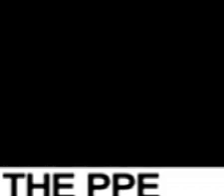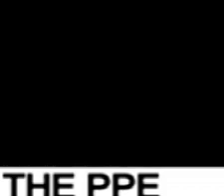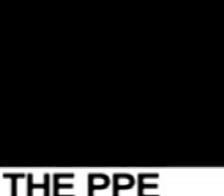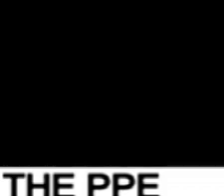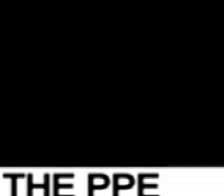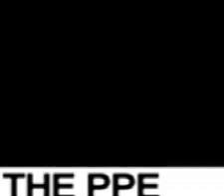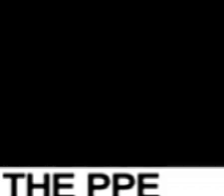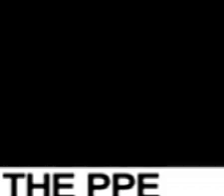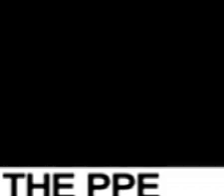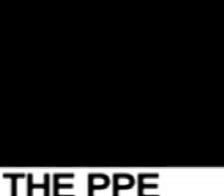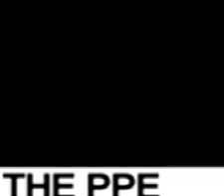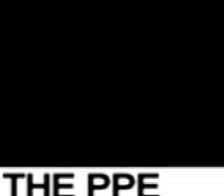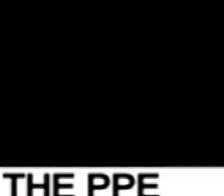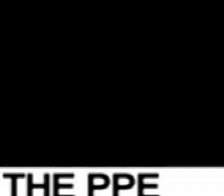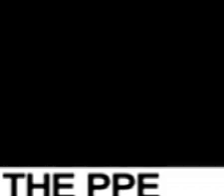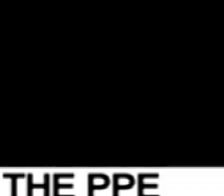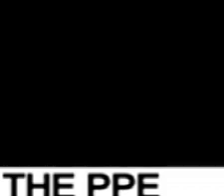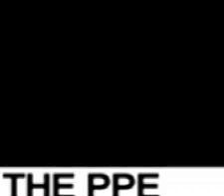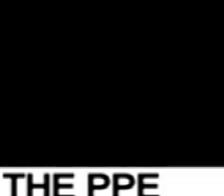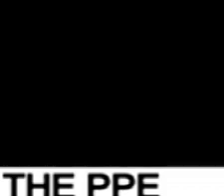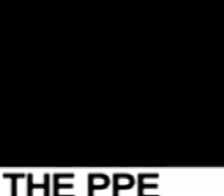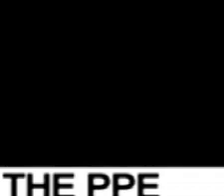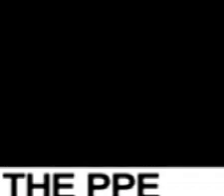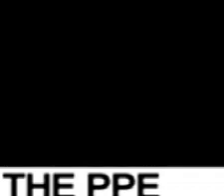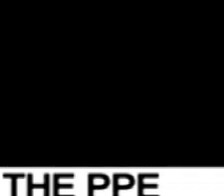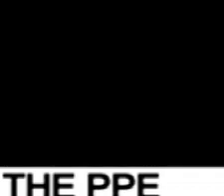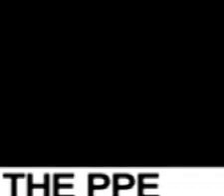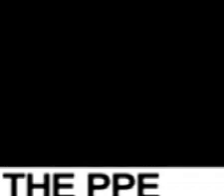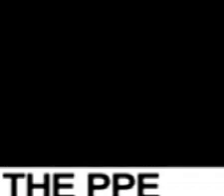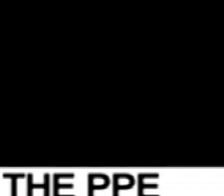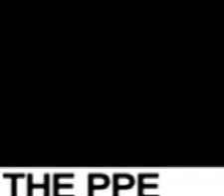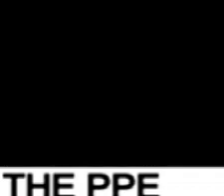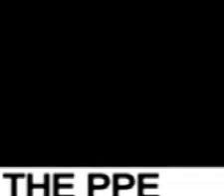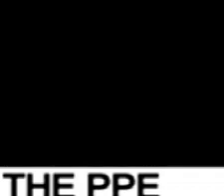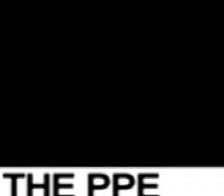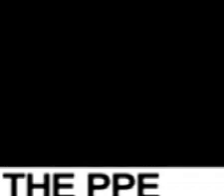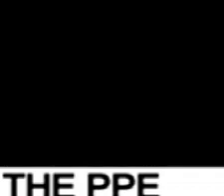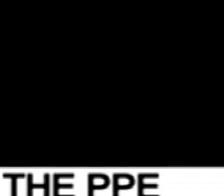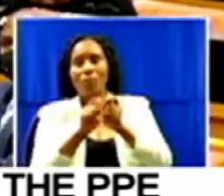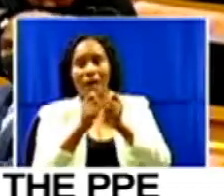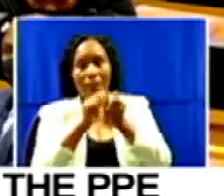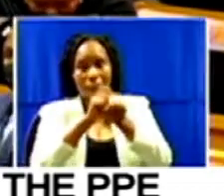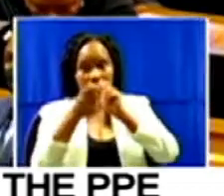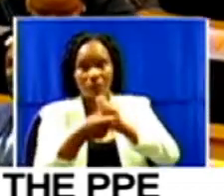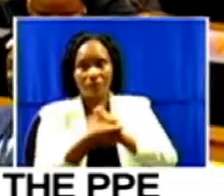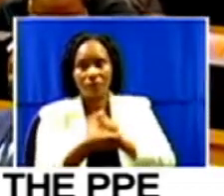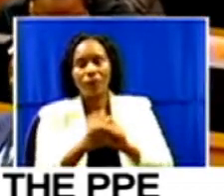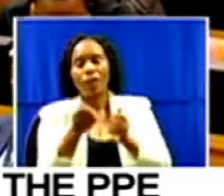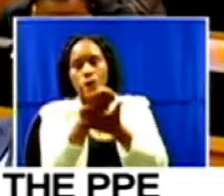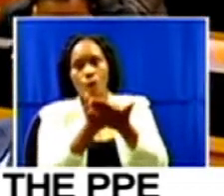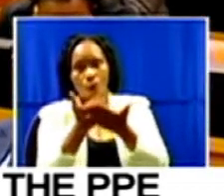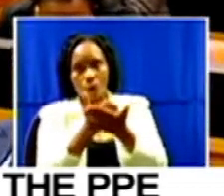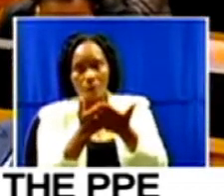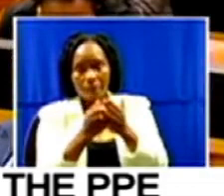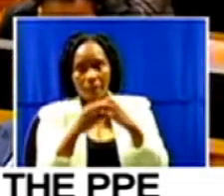that she will volunteer to go to the Integrity Commission of the African National Congress. Mutle added